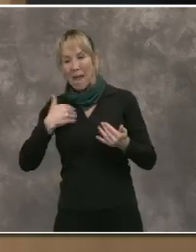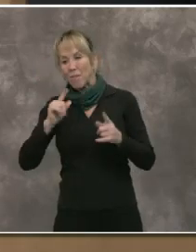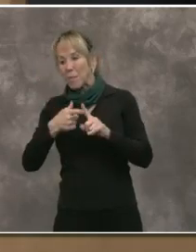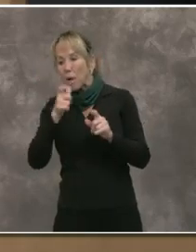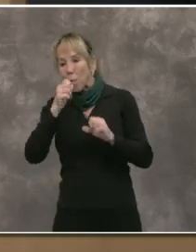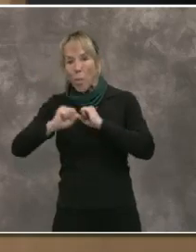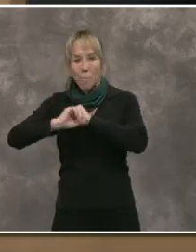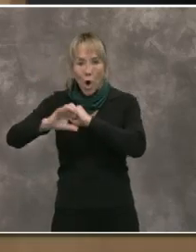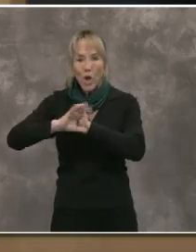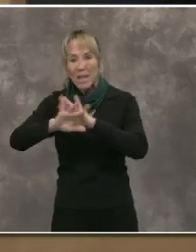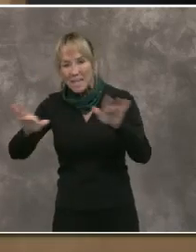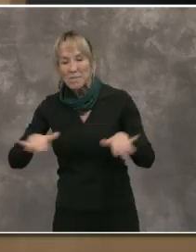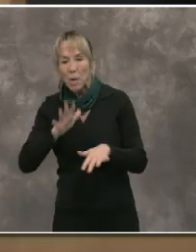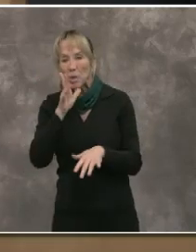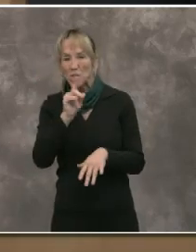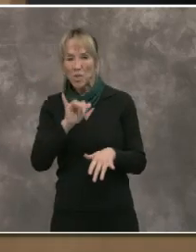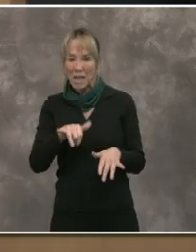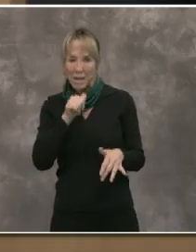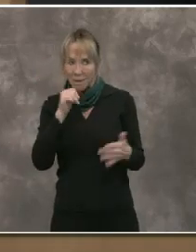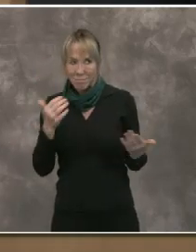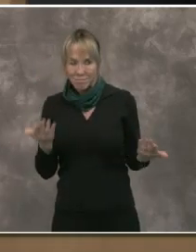Thank you. Okay, let's go to the next question.